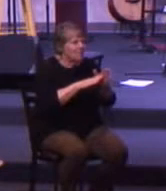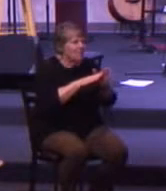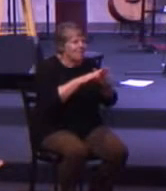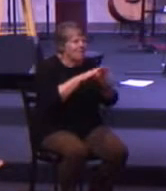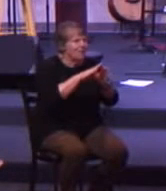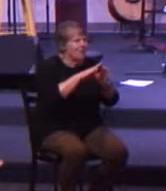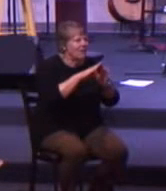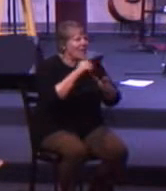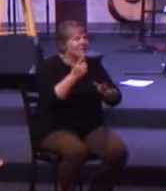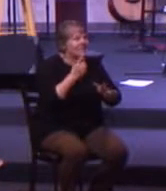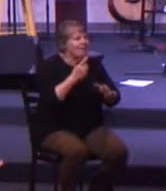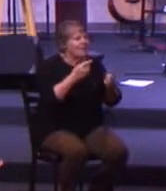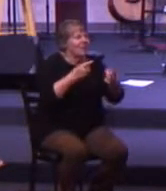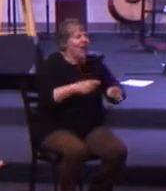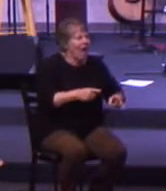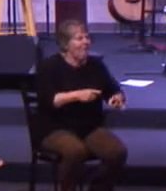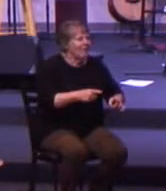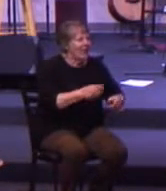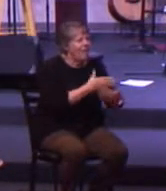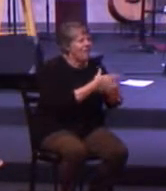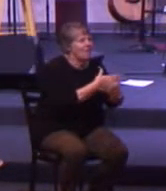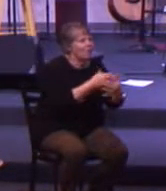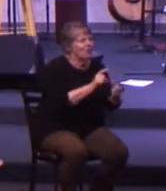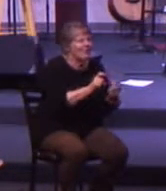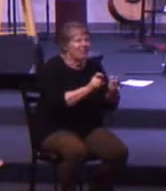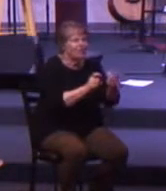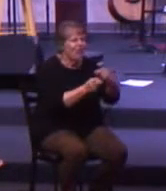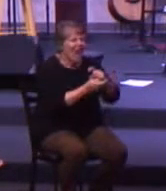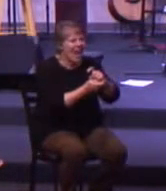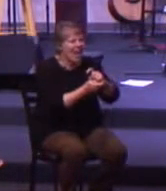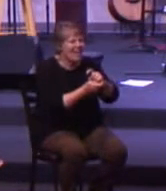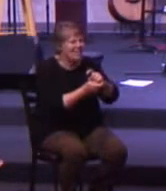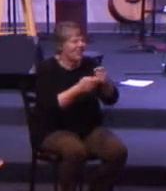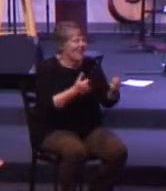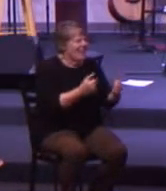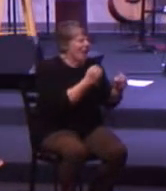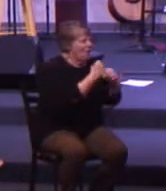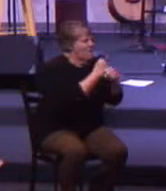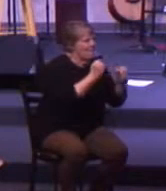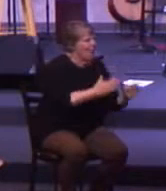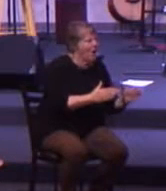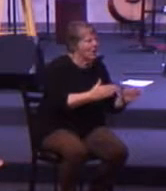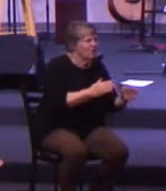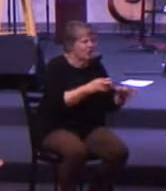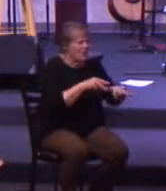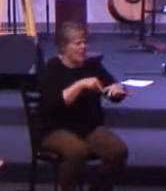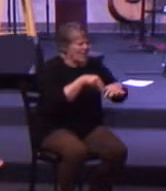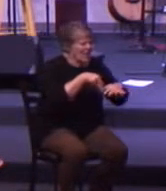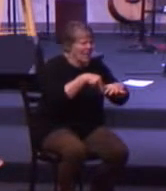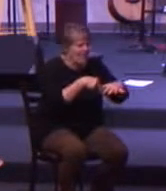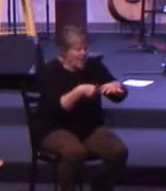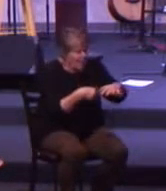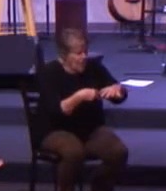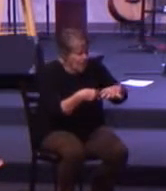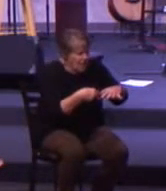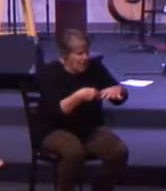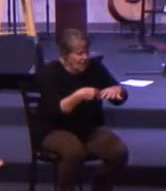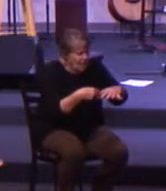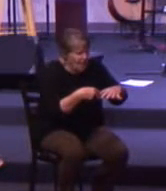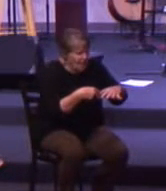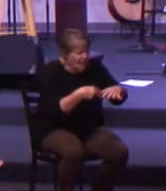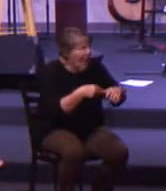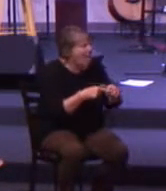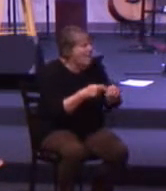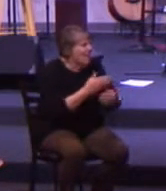happen because the music changed. And then the boxer is like just about to fall down, but then they stop. And as the